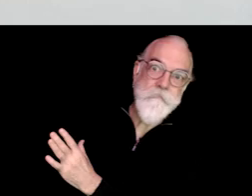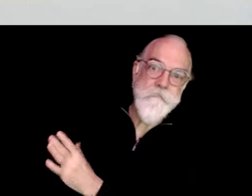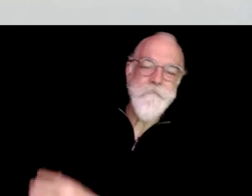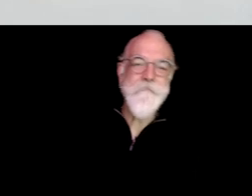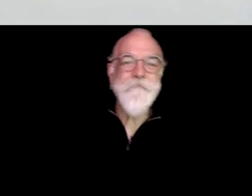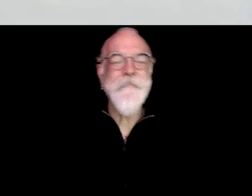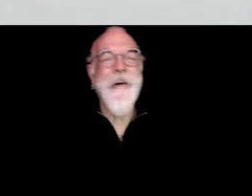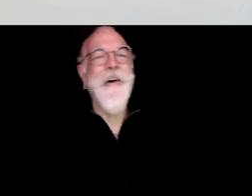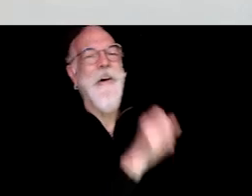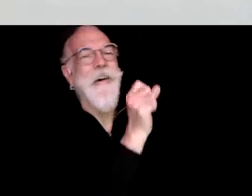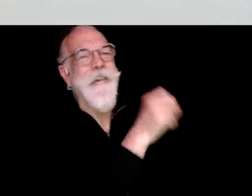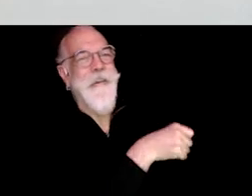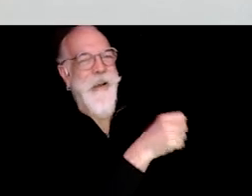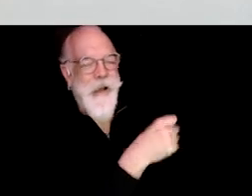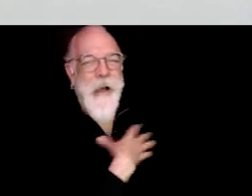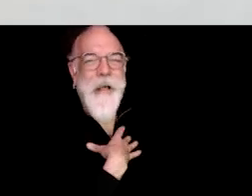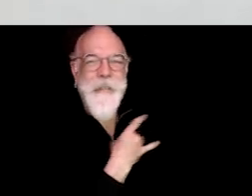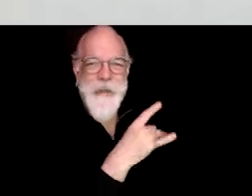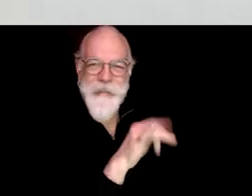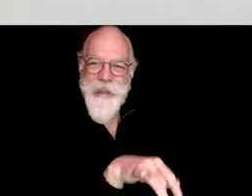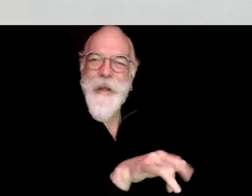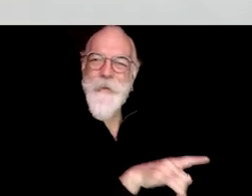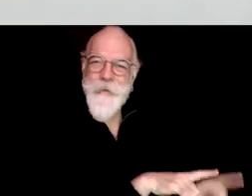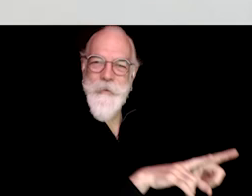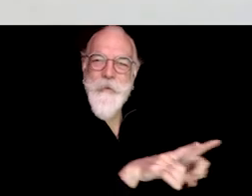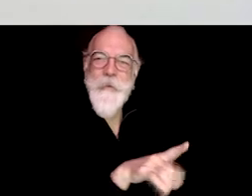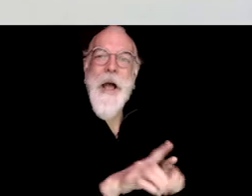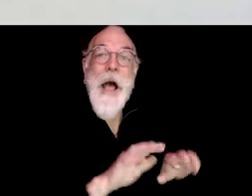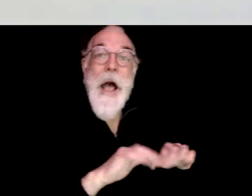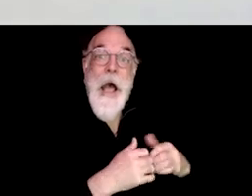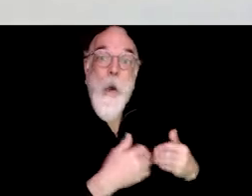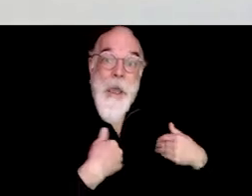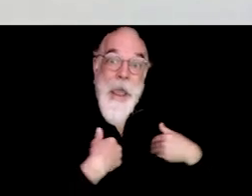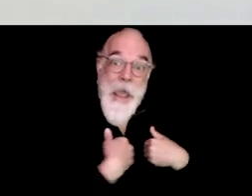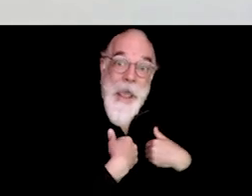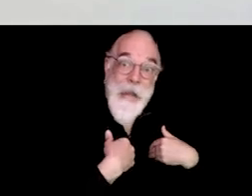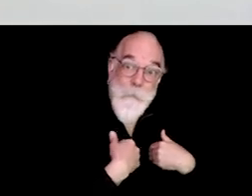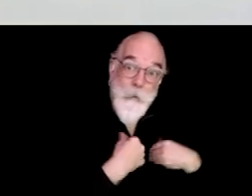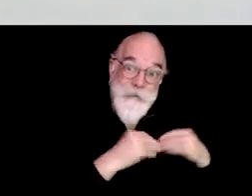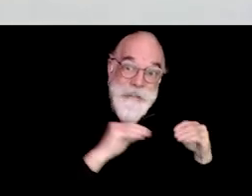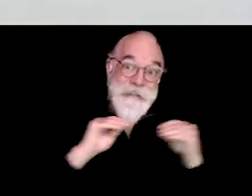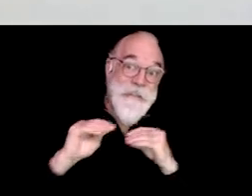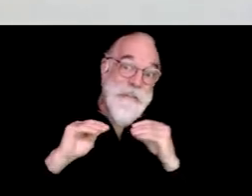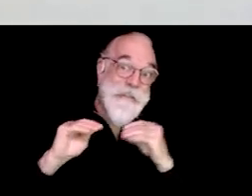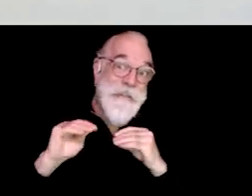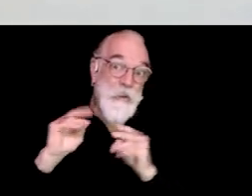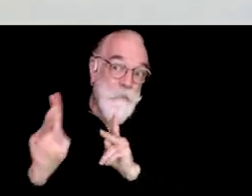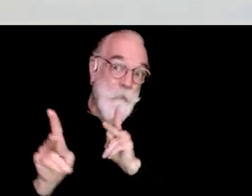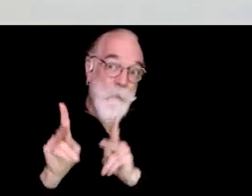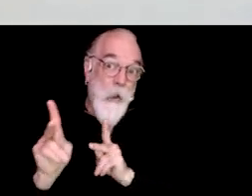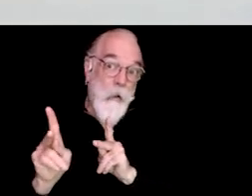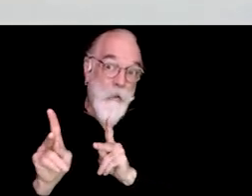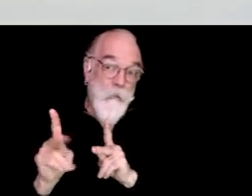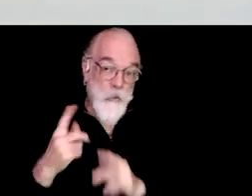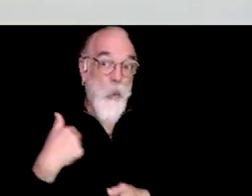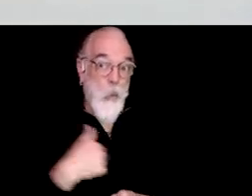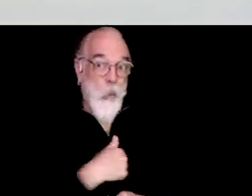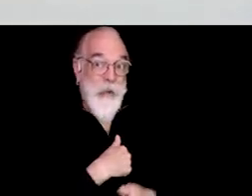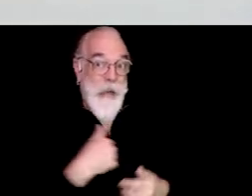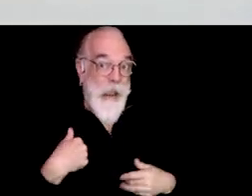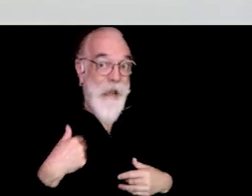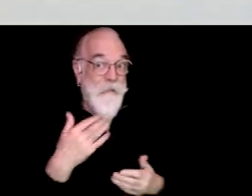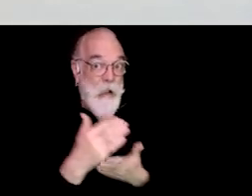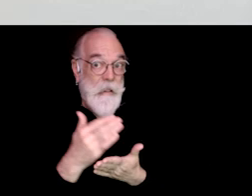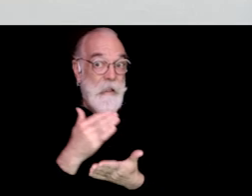Yeah. I like that too, because it talks about another way of like, the way that animals instruct people, you know, the way that we